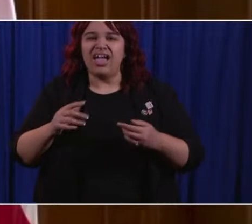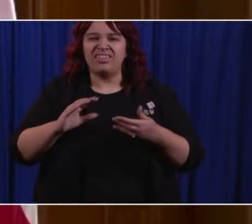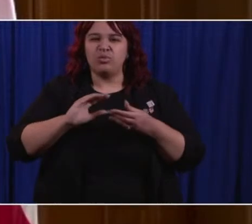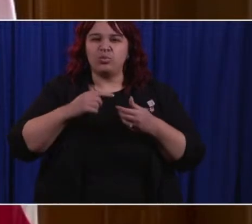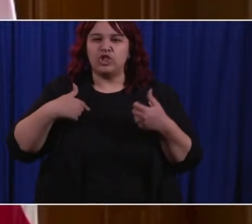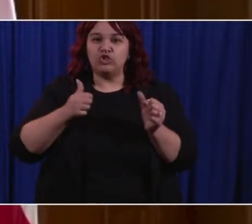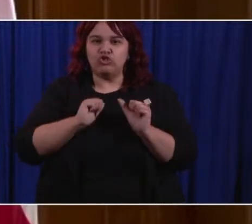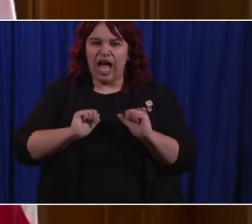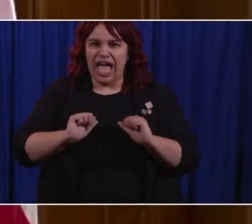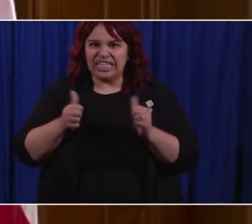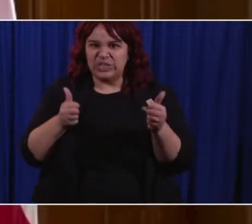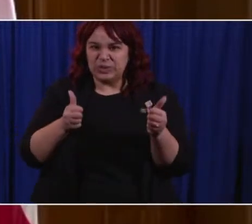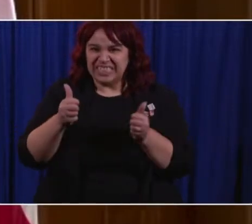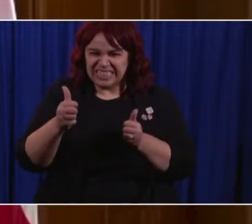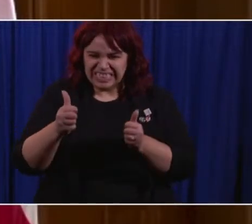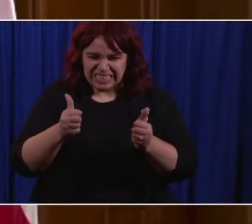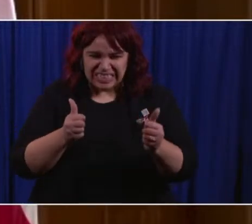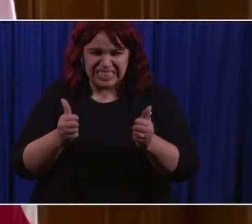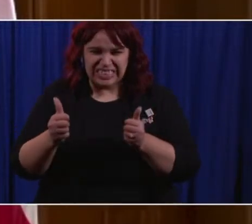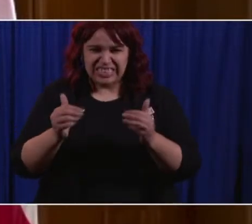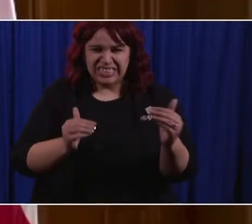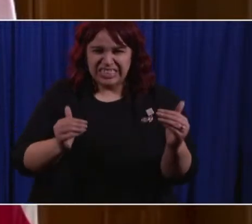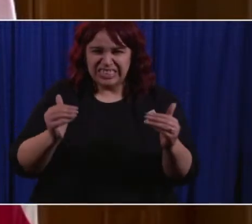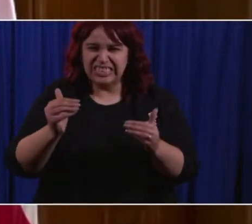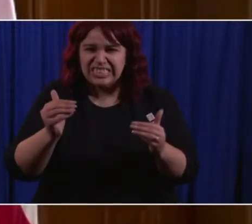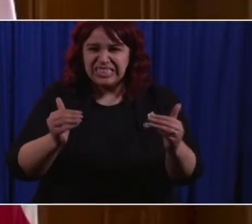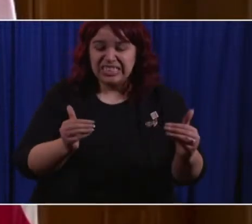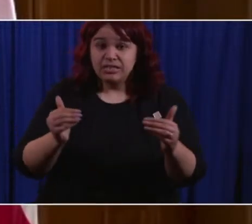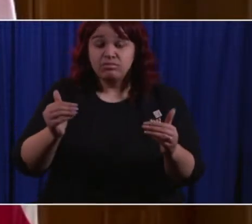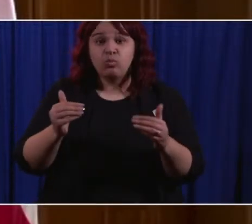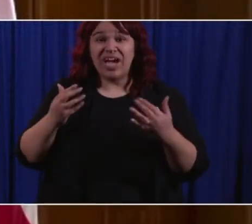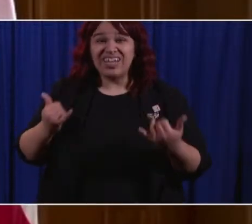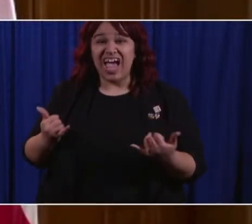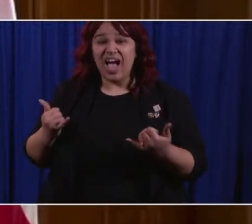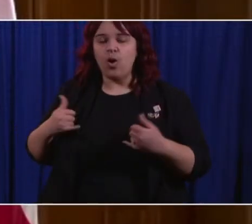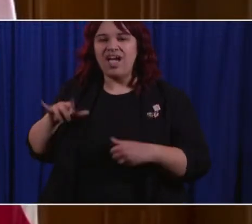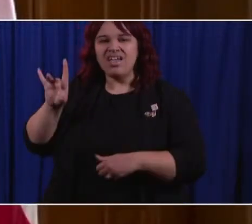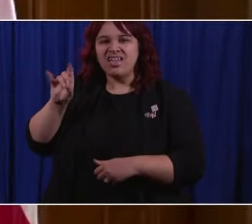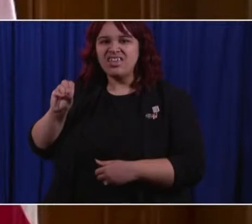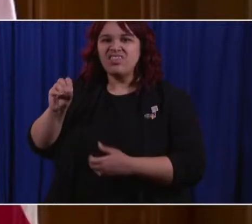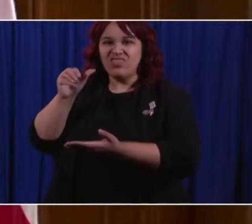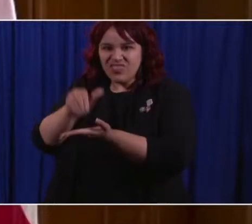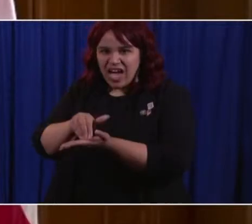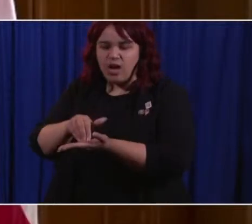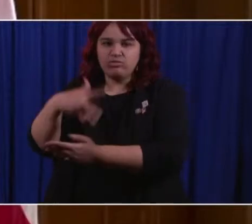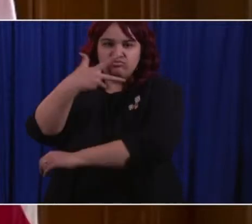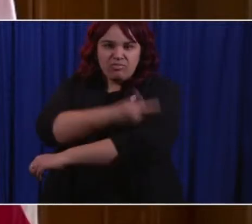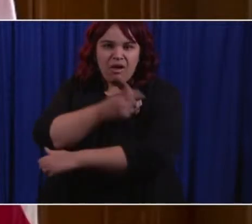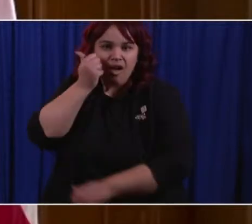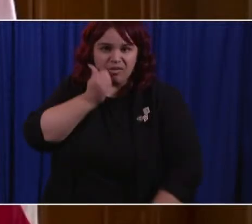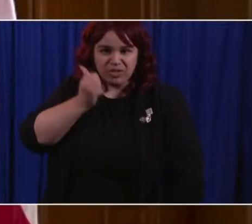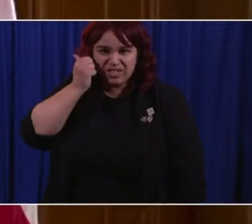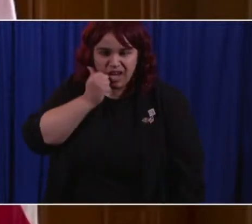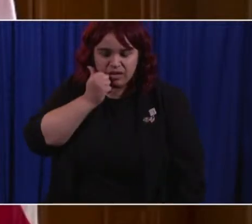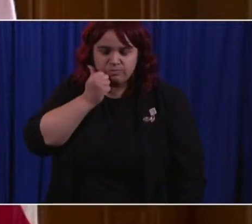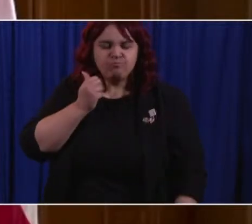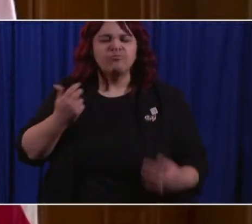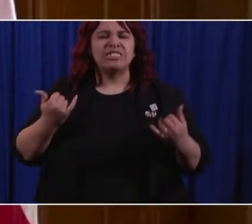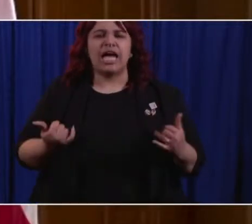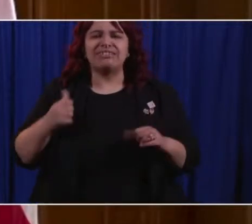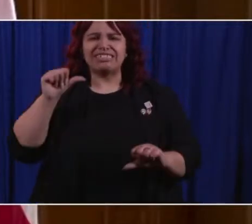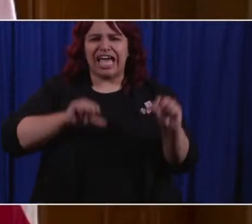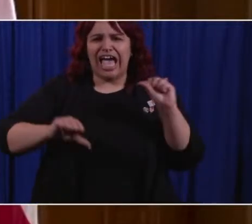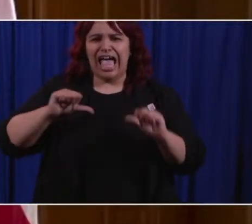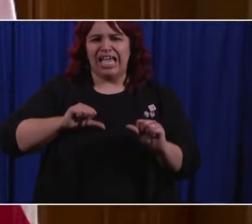But I'm wondering if the science or if experts are telling you that what is happening with these variants is going